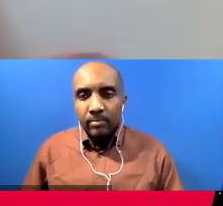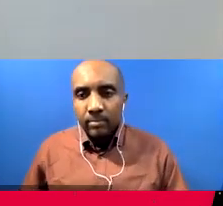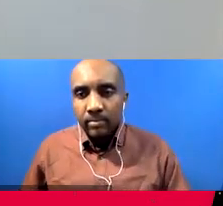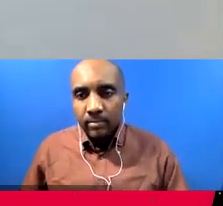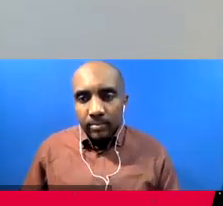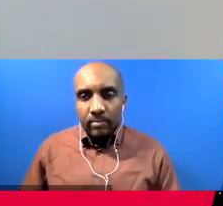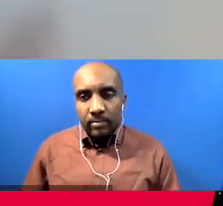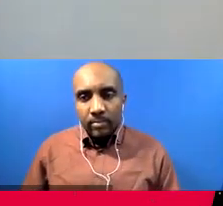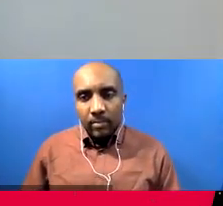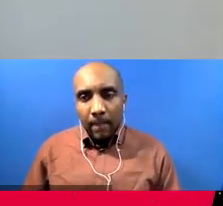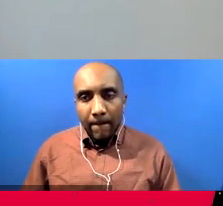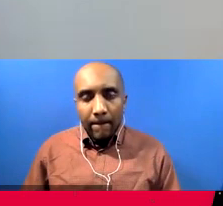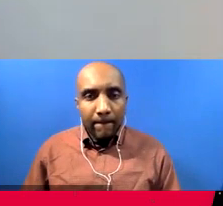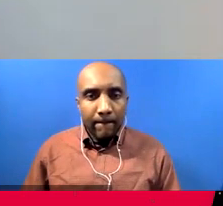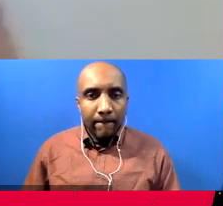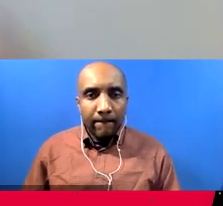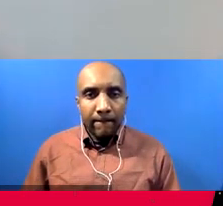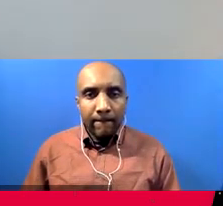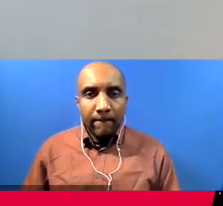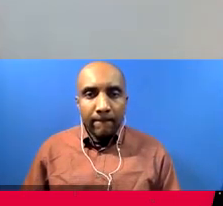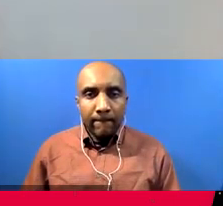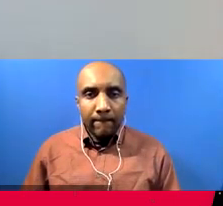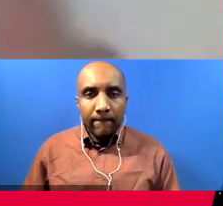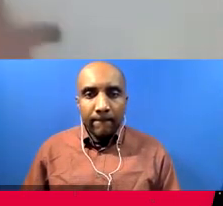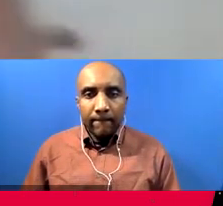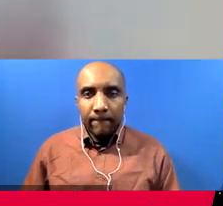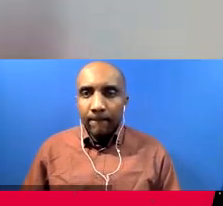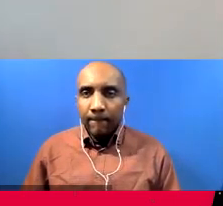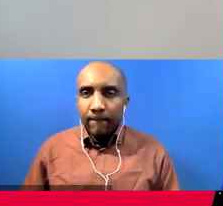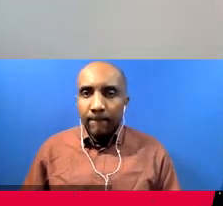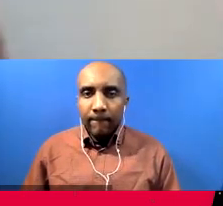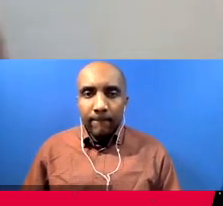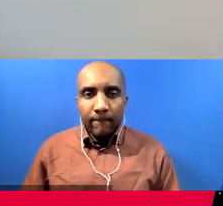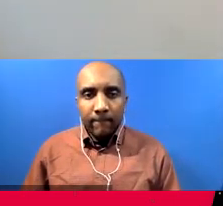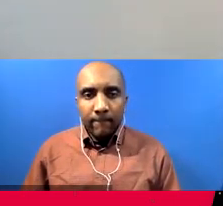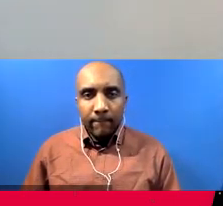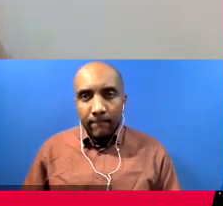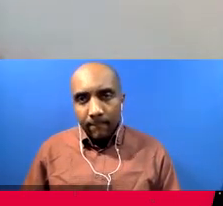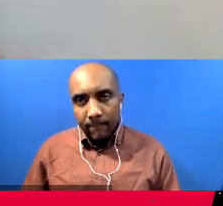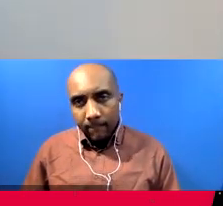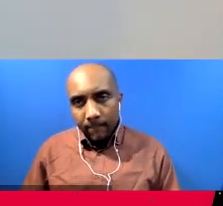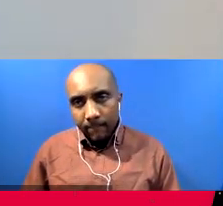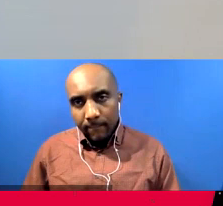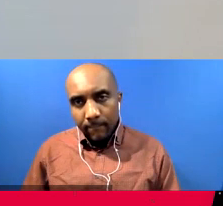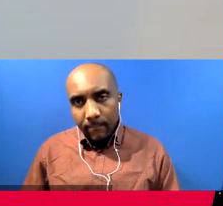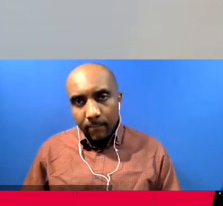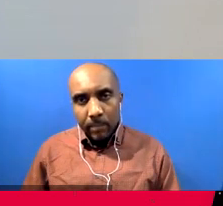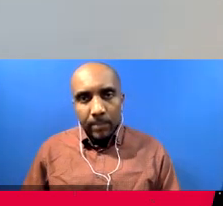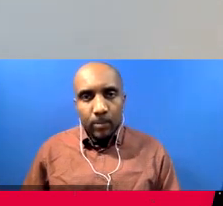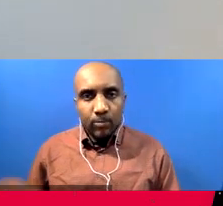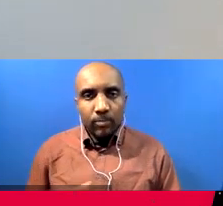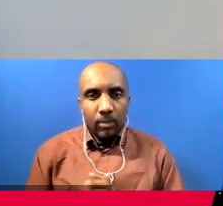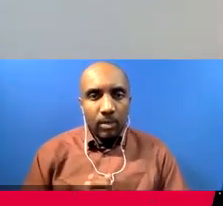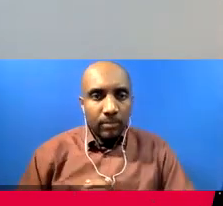there's a problem with that. And I'm really happy that we're seeing more care towards environmentalist issues right